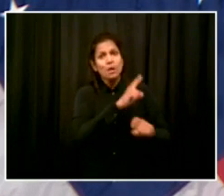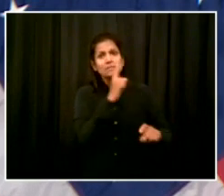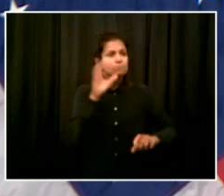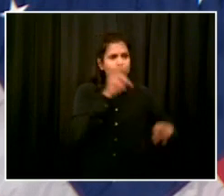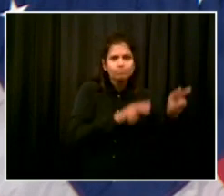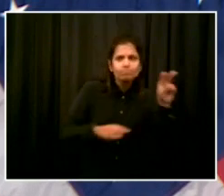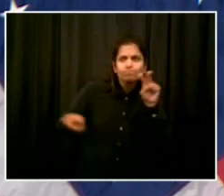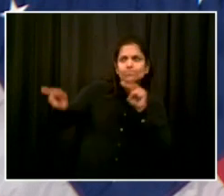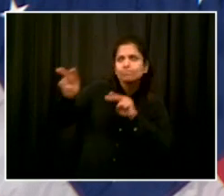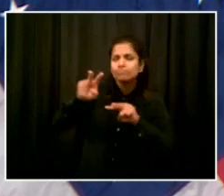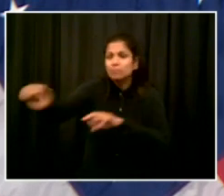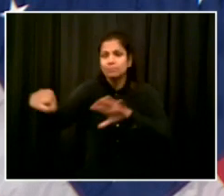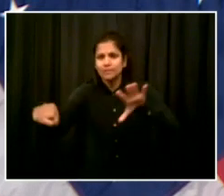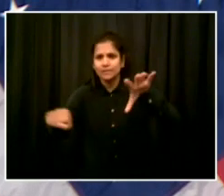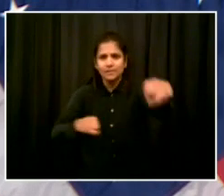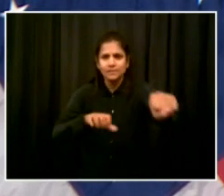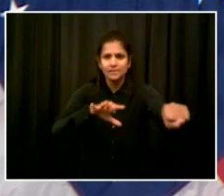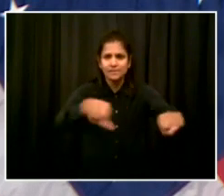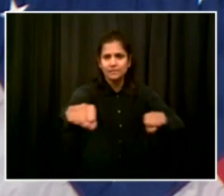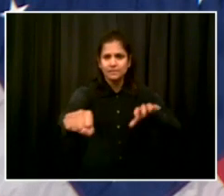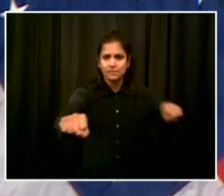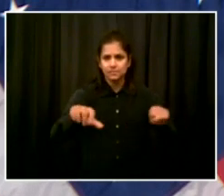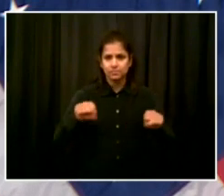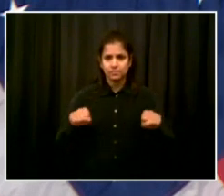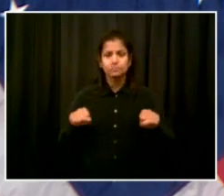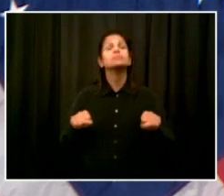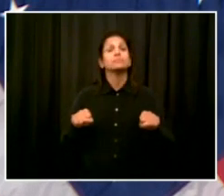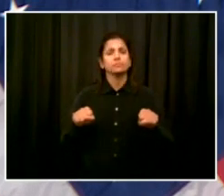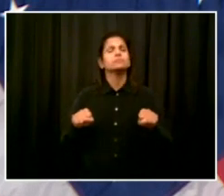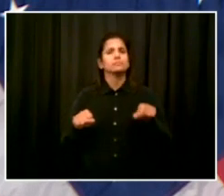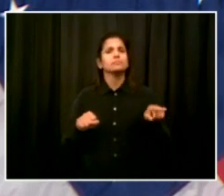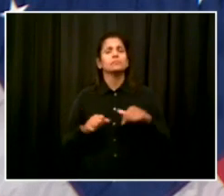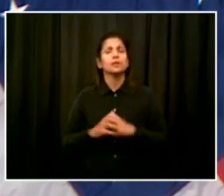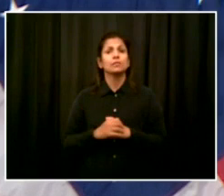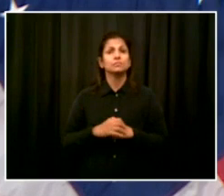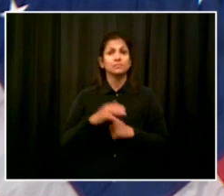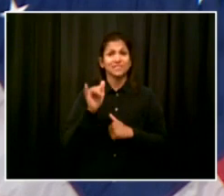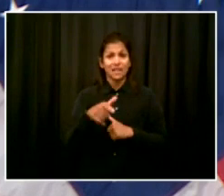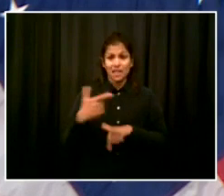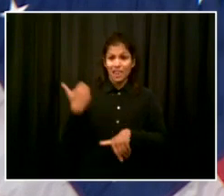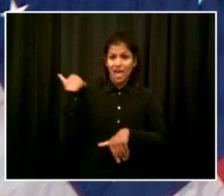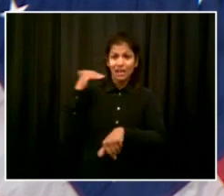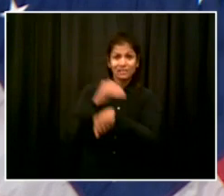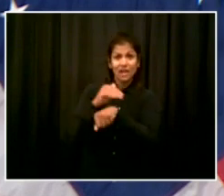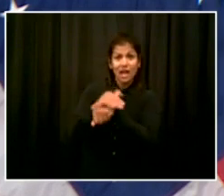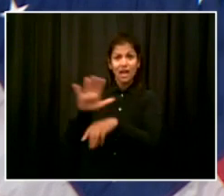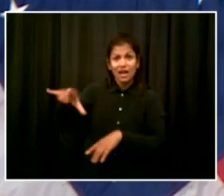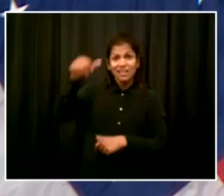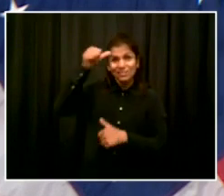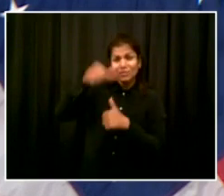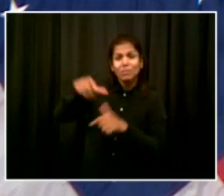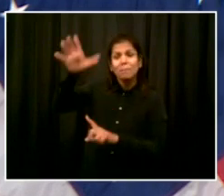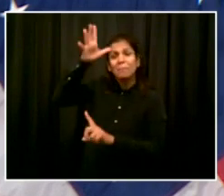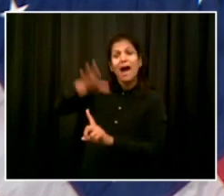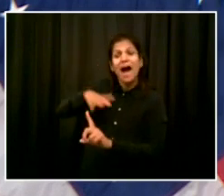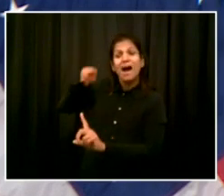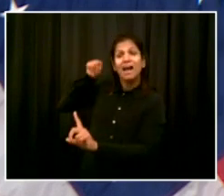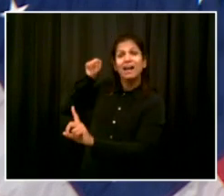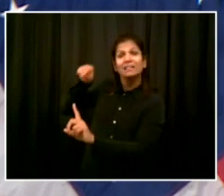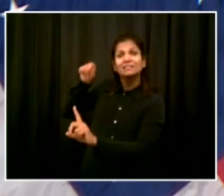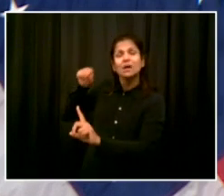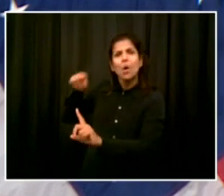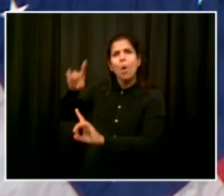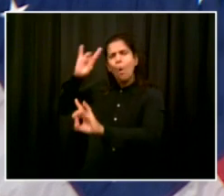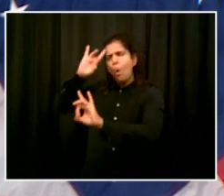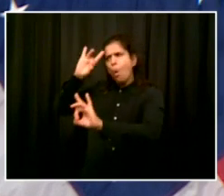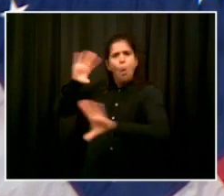Multiple open cases already. Shooting somebody last night, running towards it and recovering the gun and getting them off the street. So the police